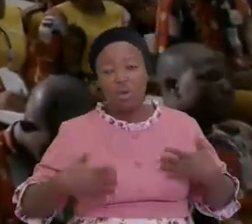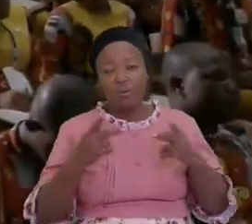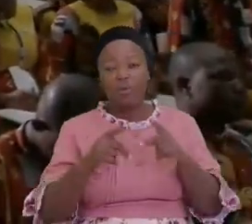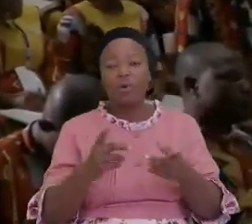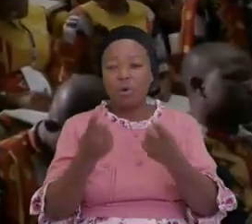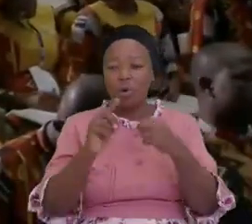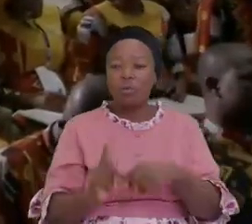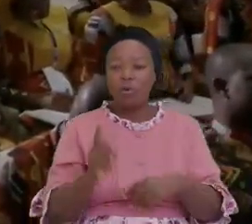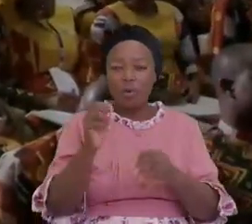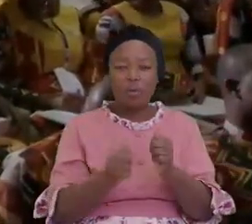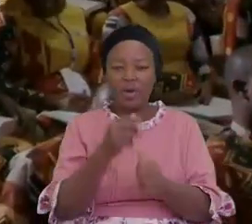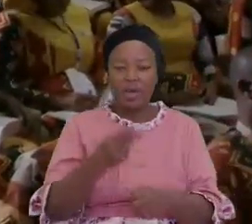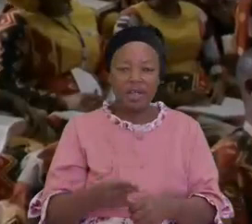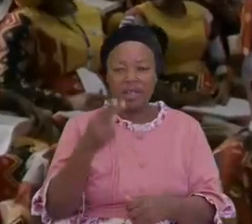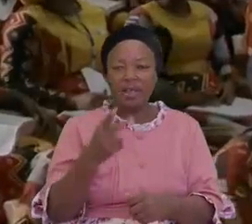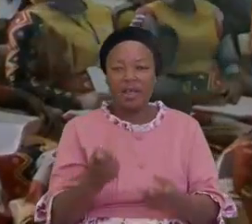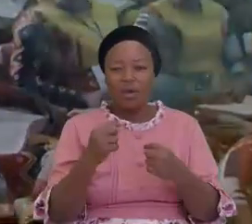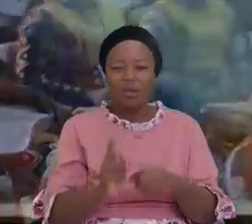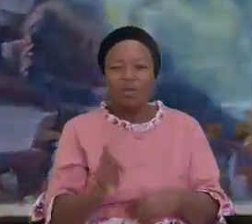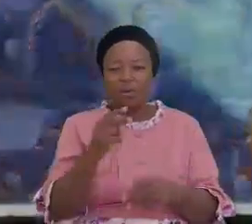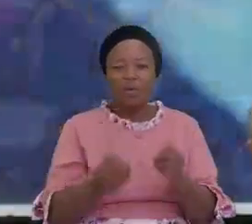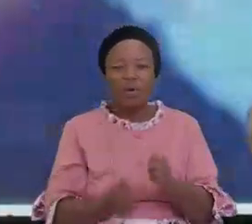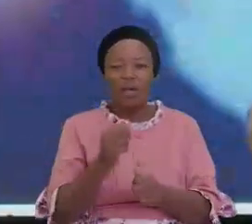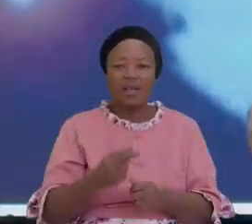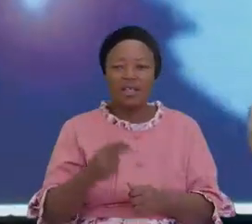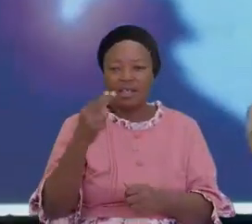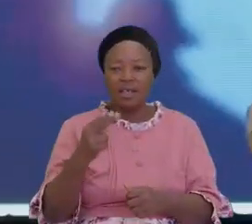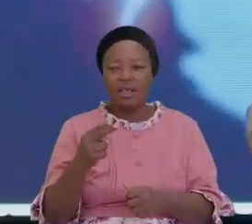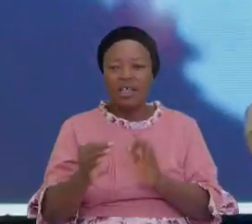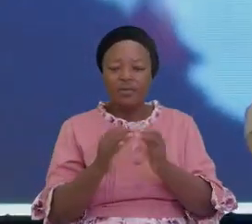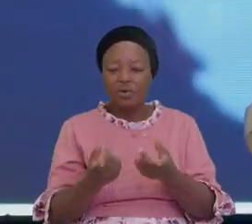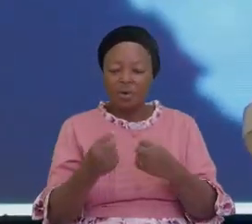higher. If you come high,